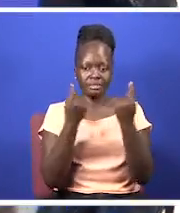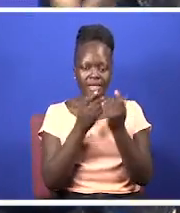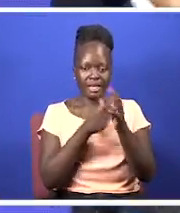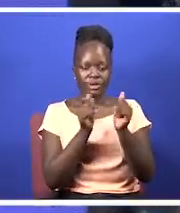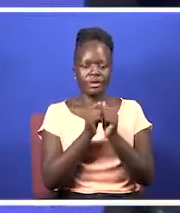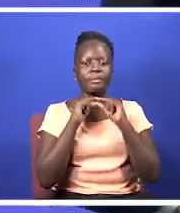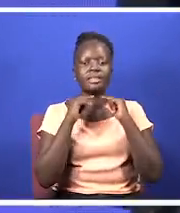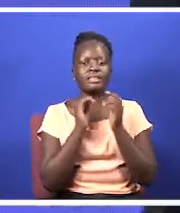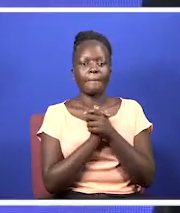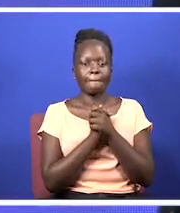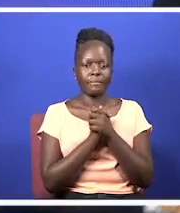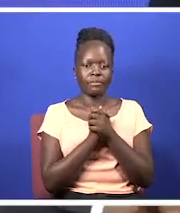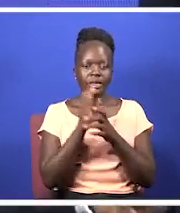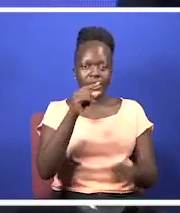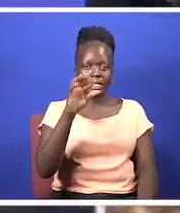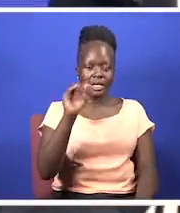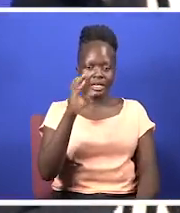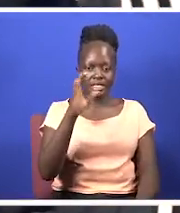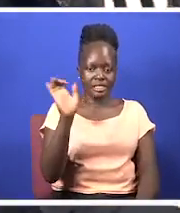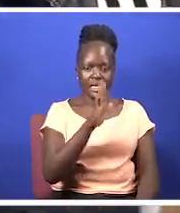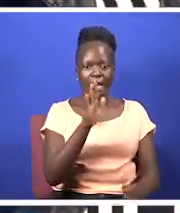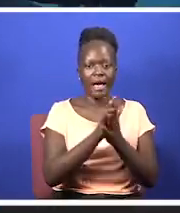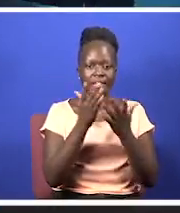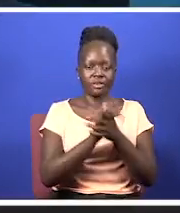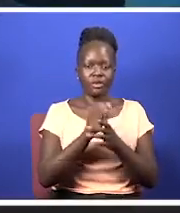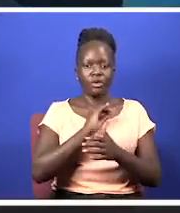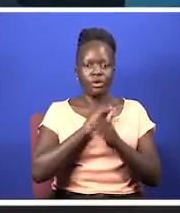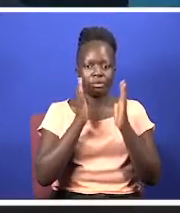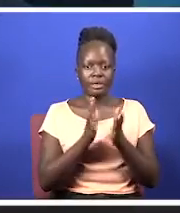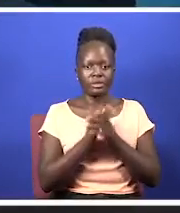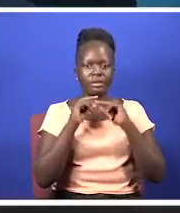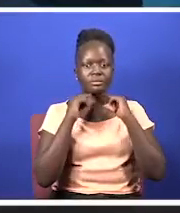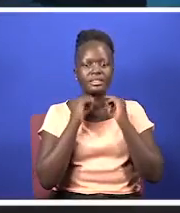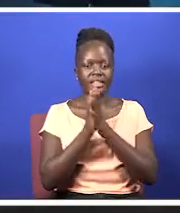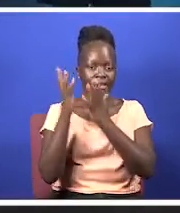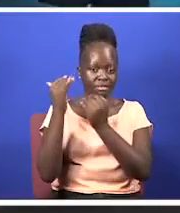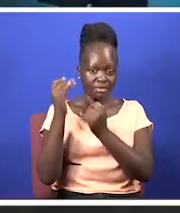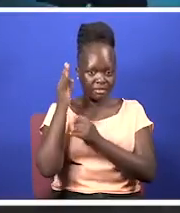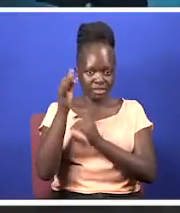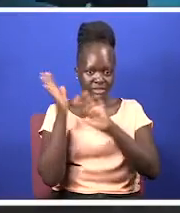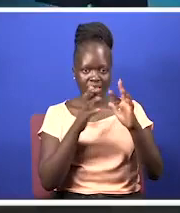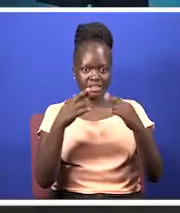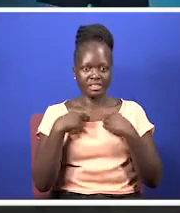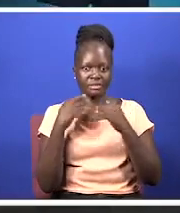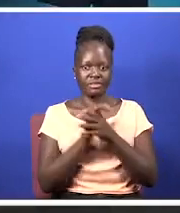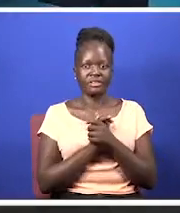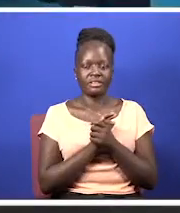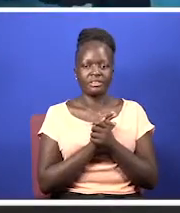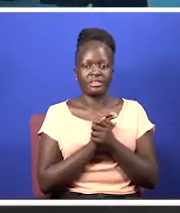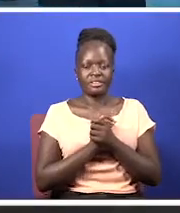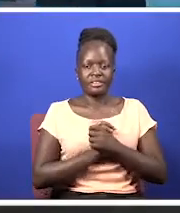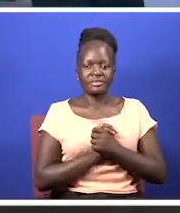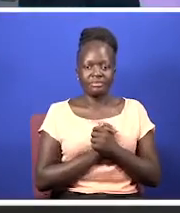led by the Reverend Chris Bukachi and our guy, Pastor, to come receive. Kevin will be.